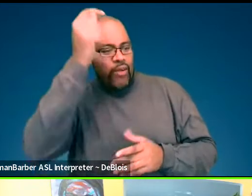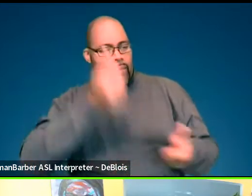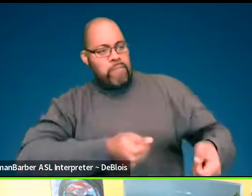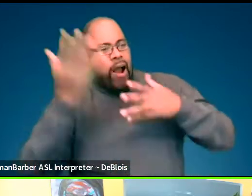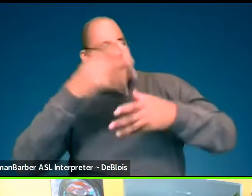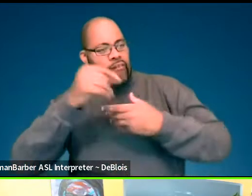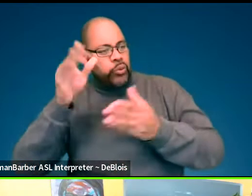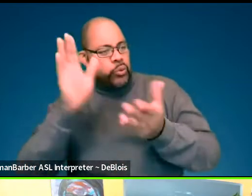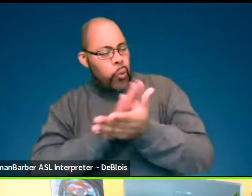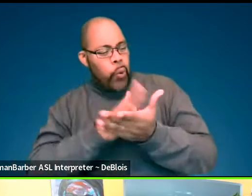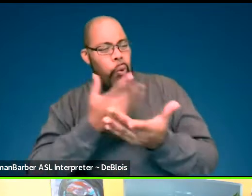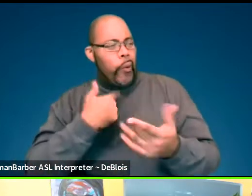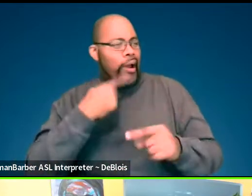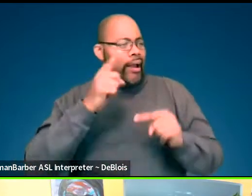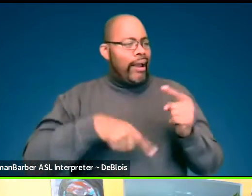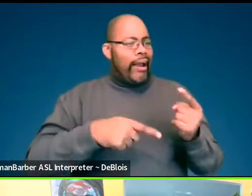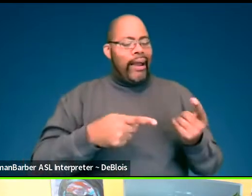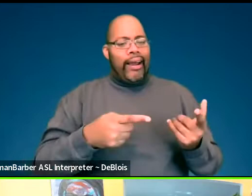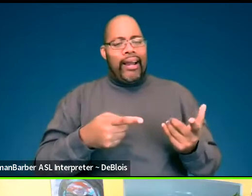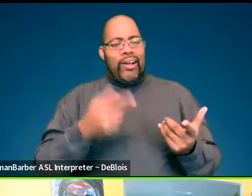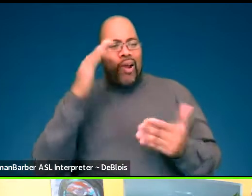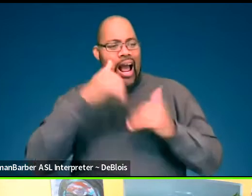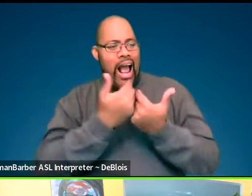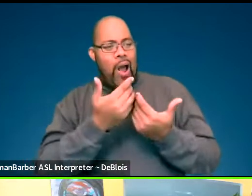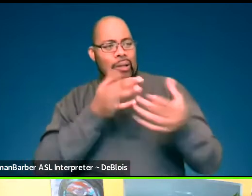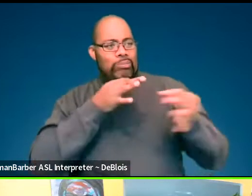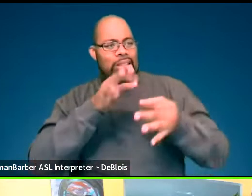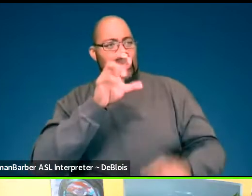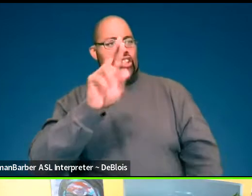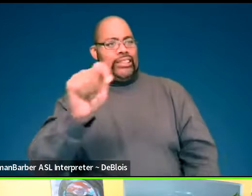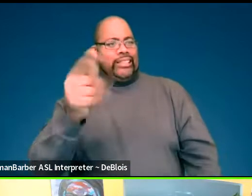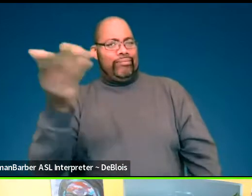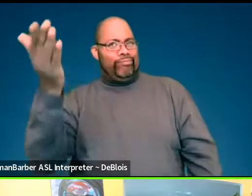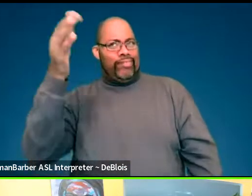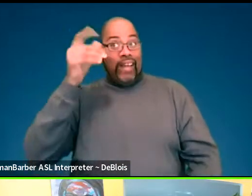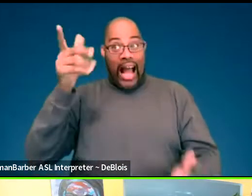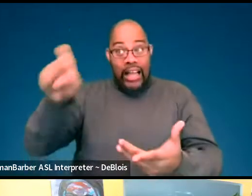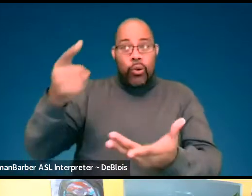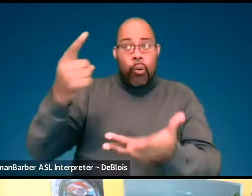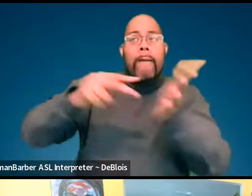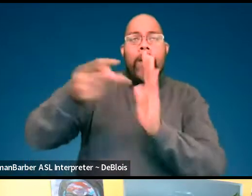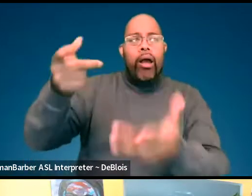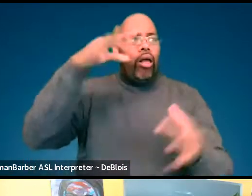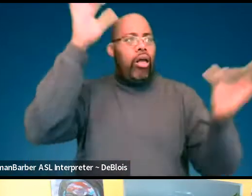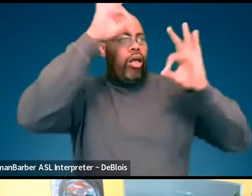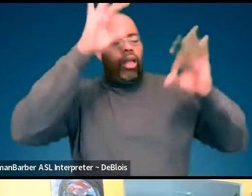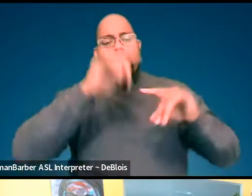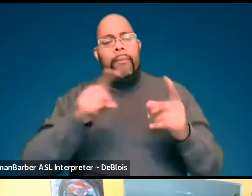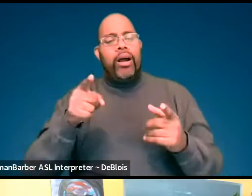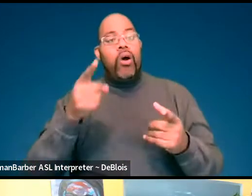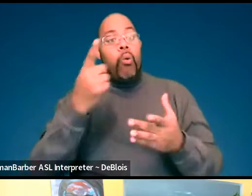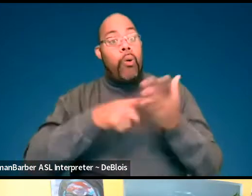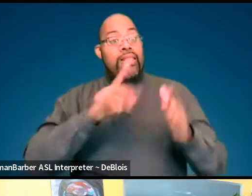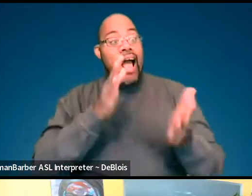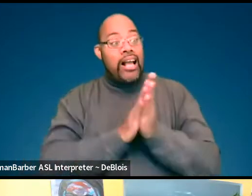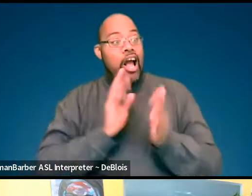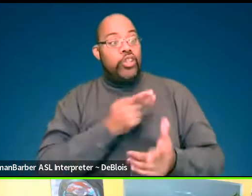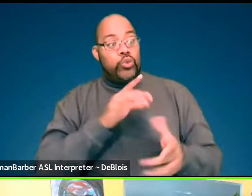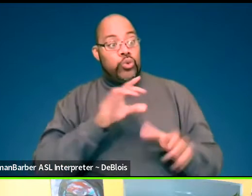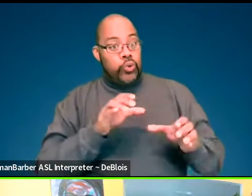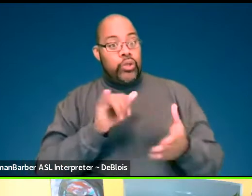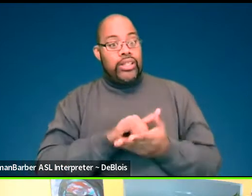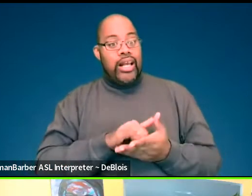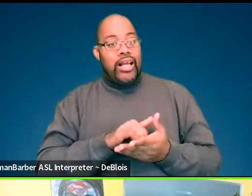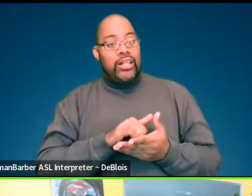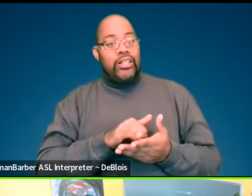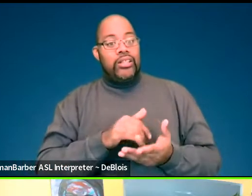schools, and you can't, they wouldn't even know how to define critical race theory if you asked them. But what they're ultimately asking us to do is to